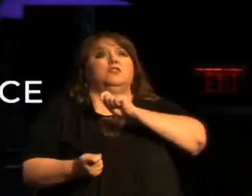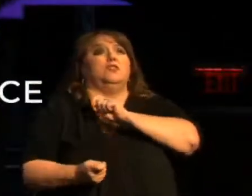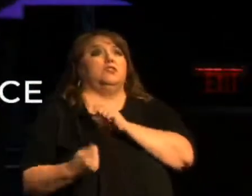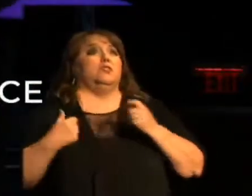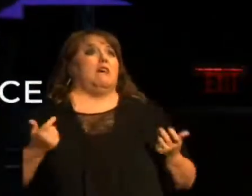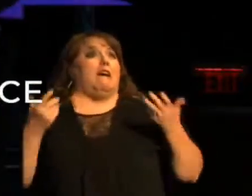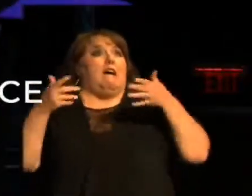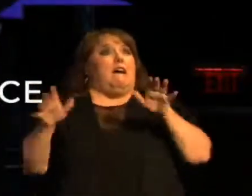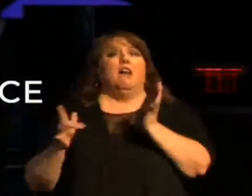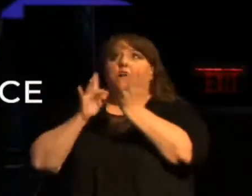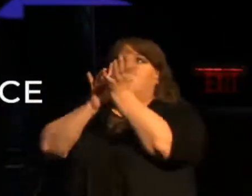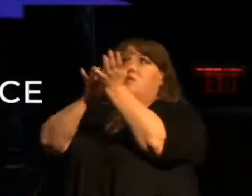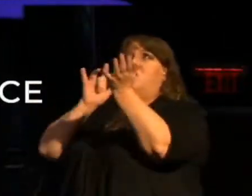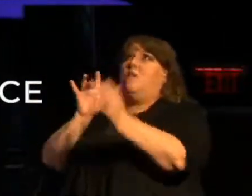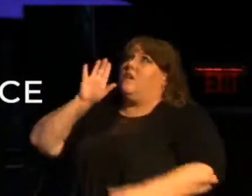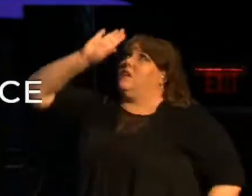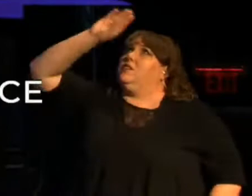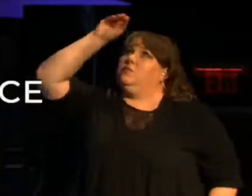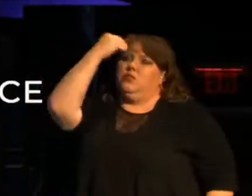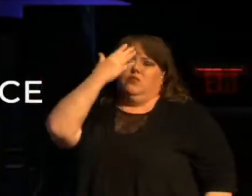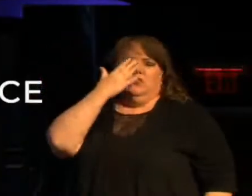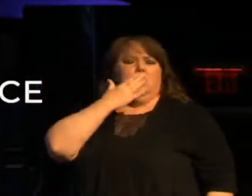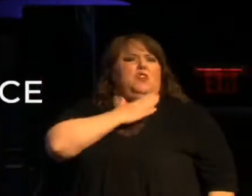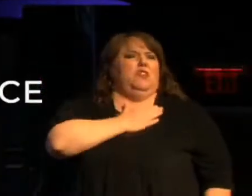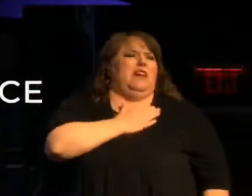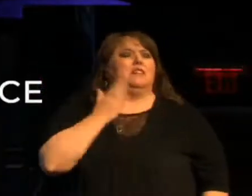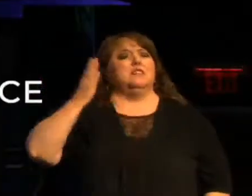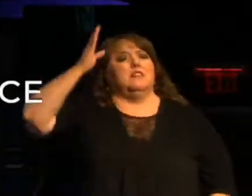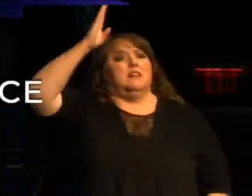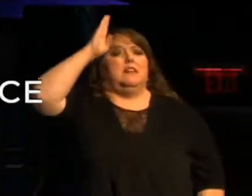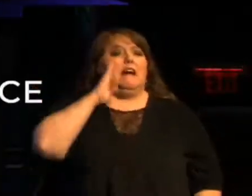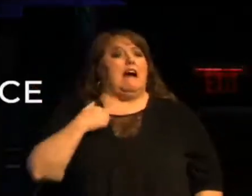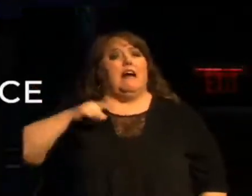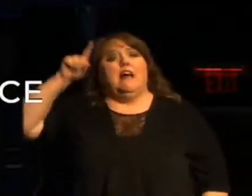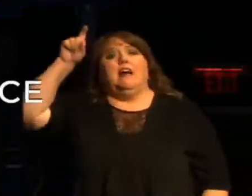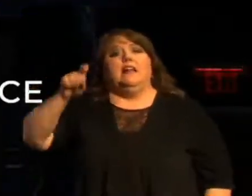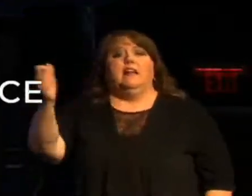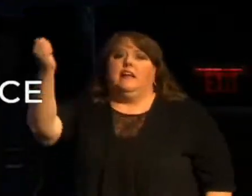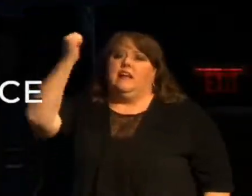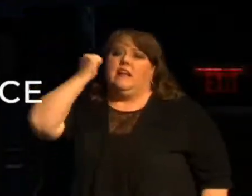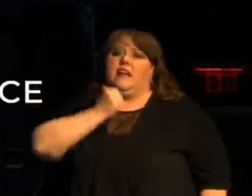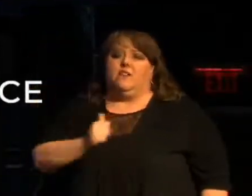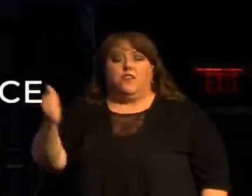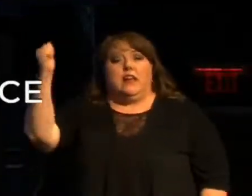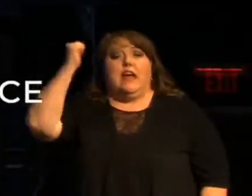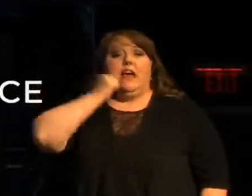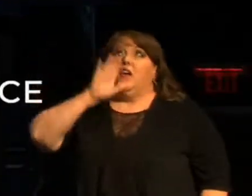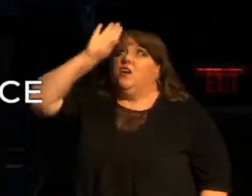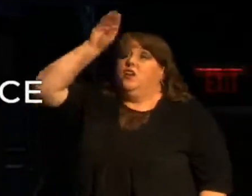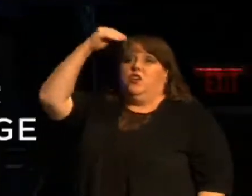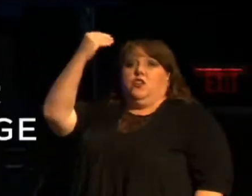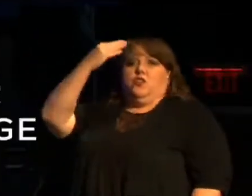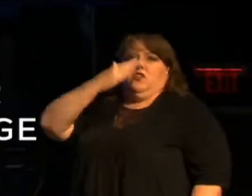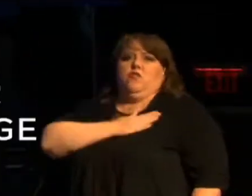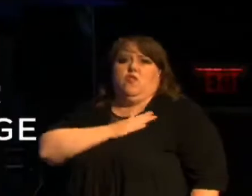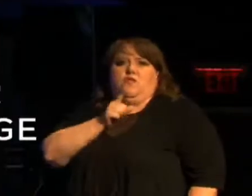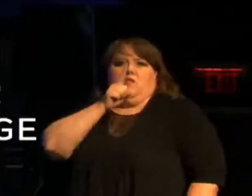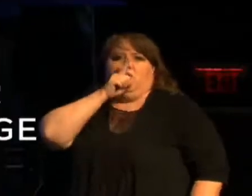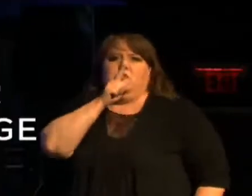Yes. I don't want to abuse your grace. God, I need it every day. It's